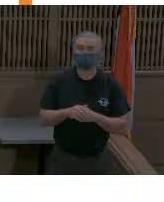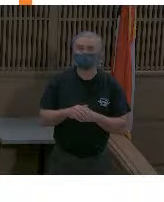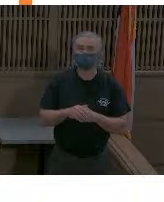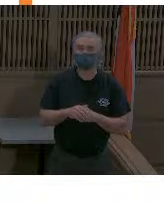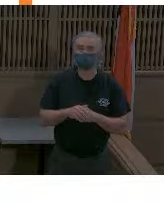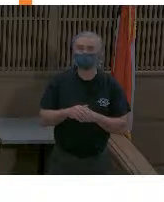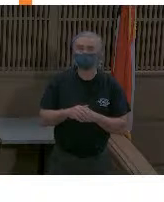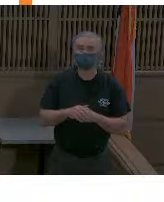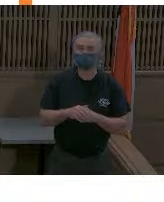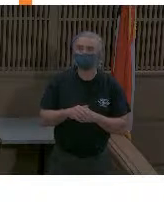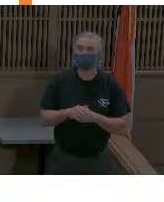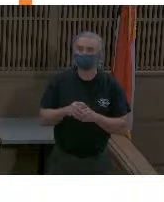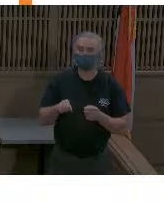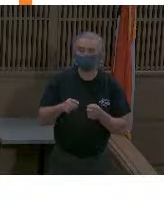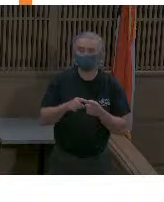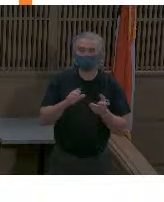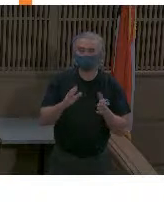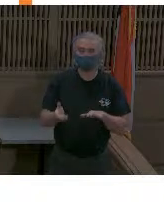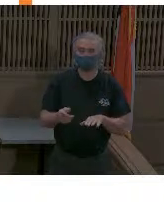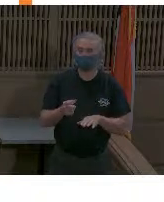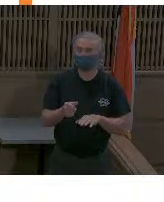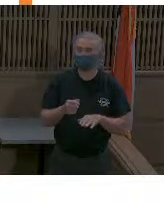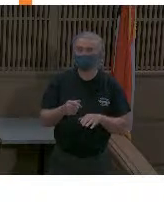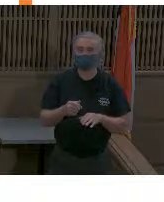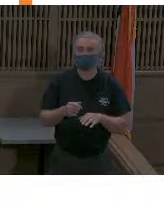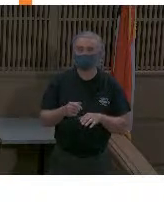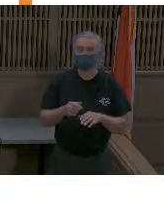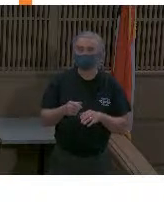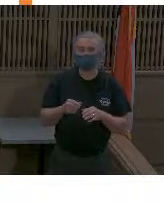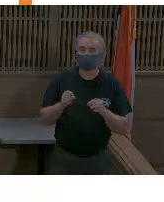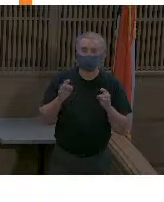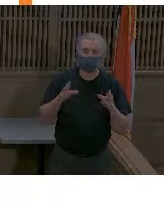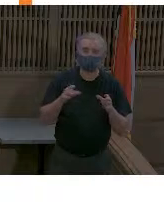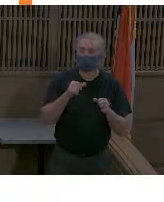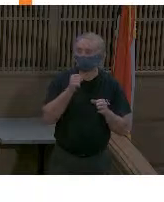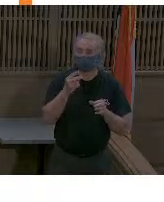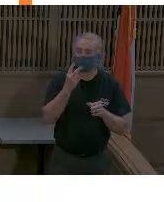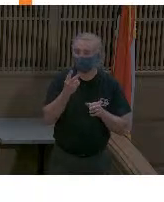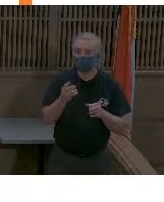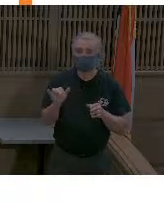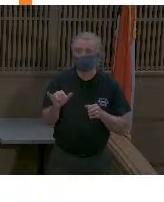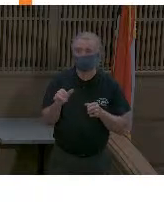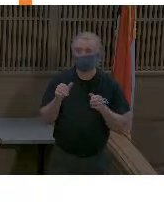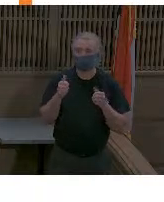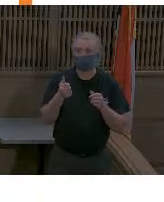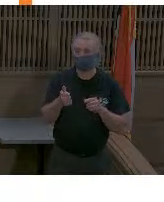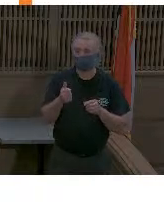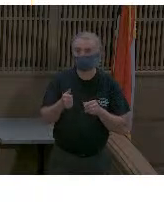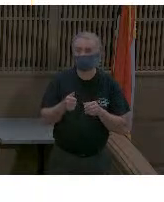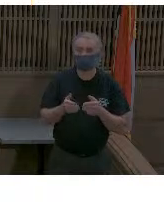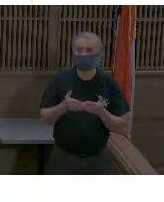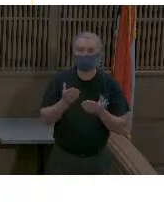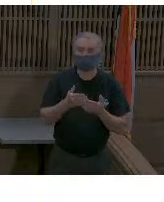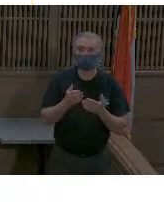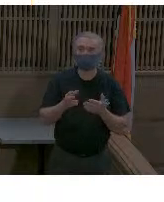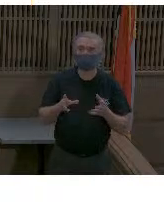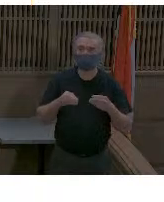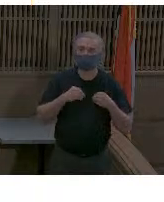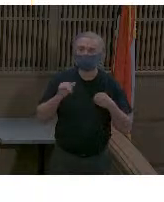go, you don't even look like yourself. You swell up and all this. So it's simple to just take the vaccine. That's a simple way of doing